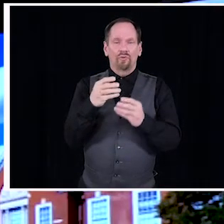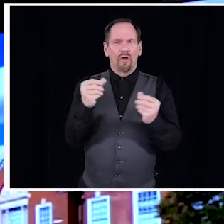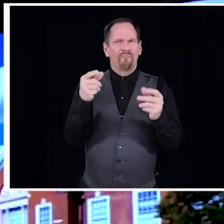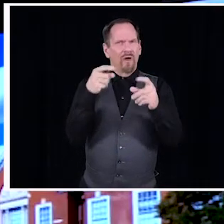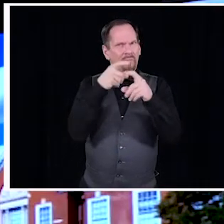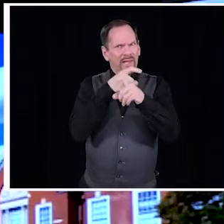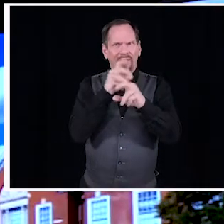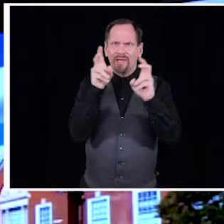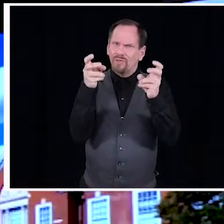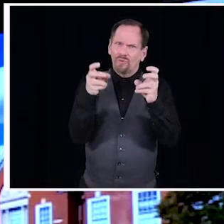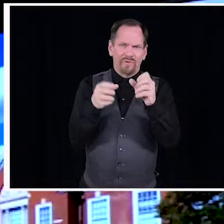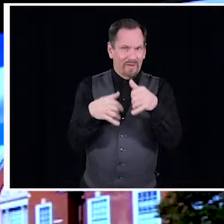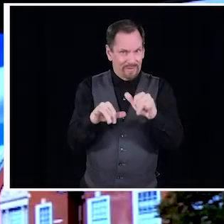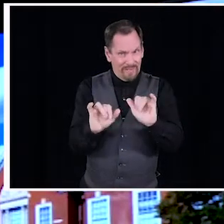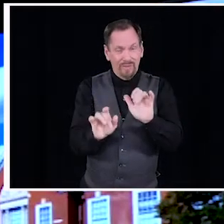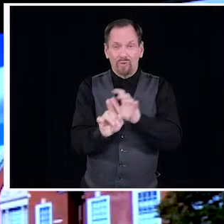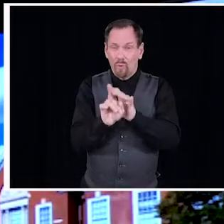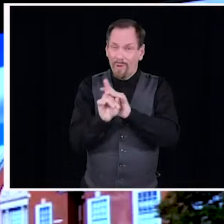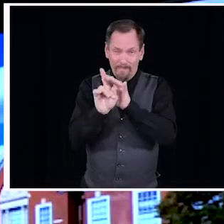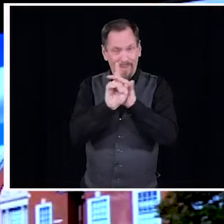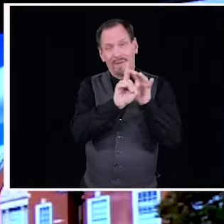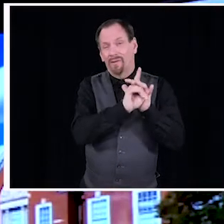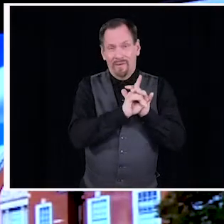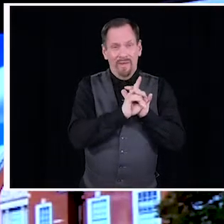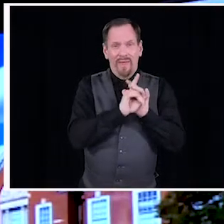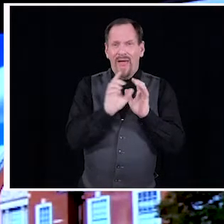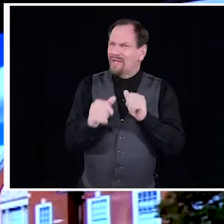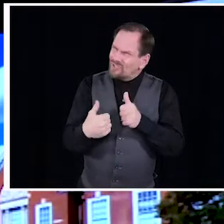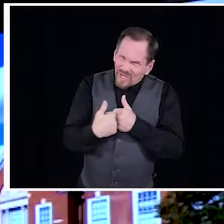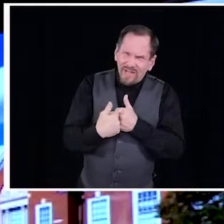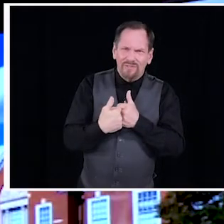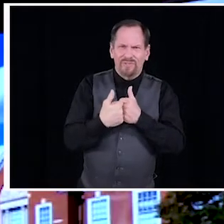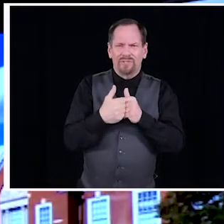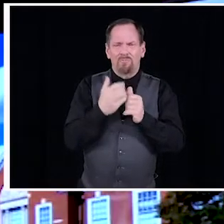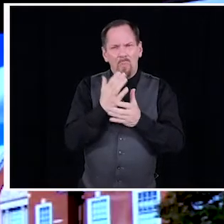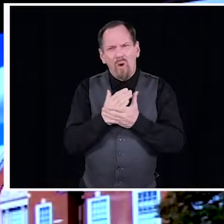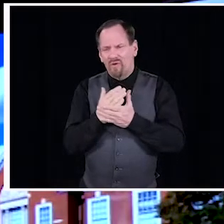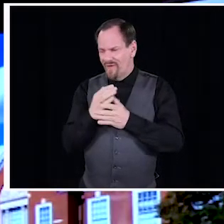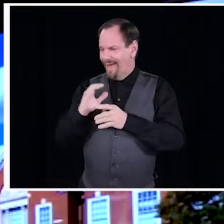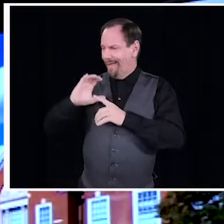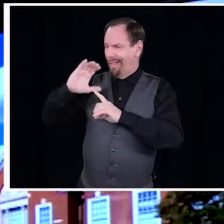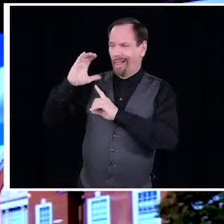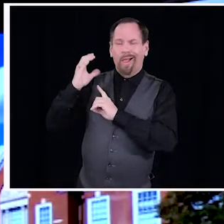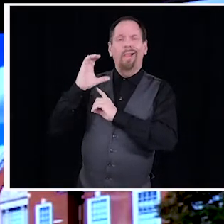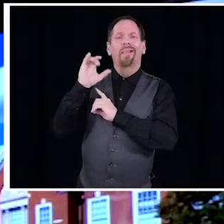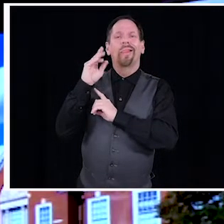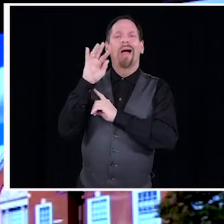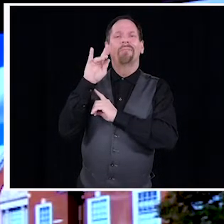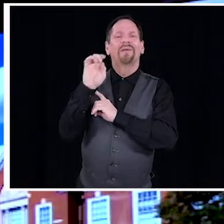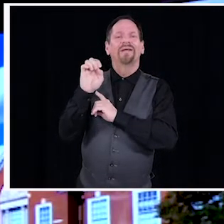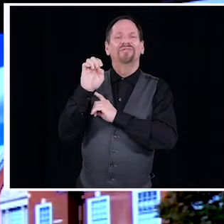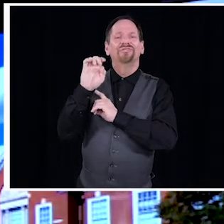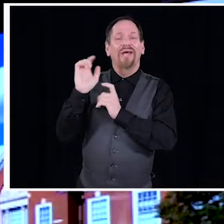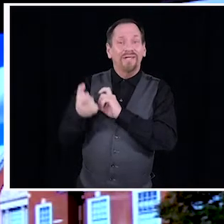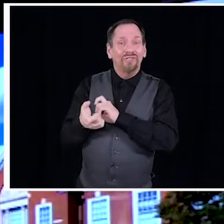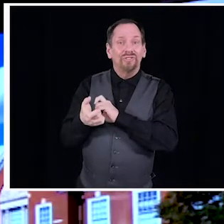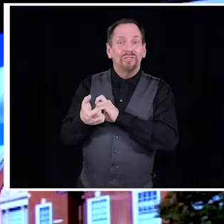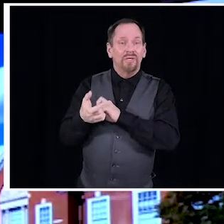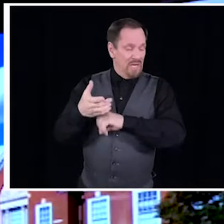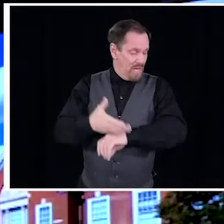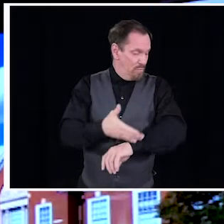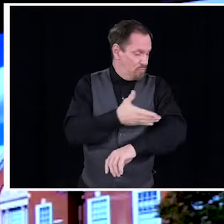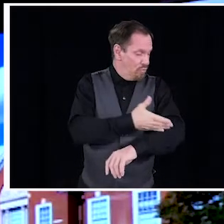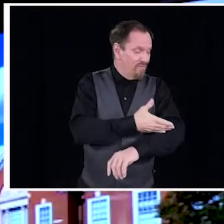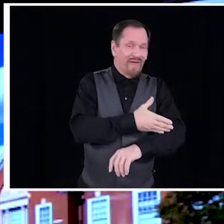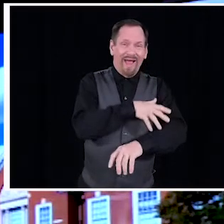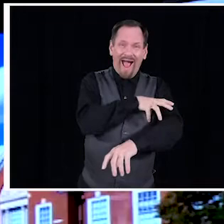issues that are still emerging, as well as addressing challenges in areas ranging from climate change and improving the diagnosis and treatment of